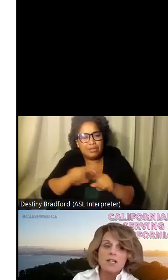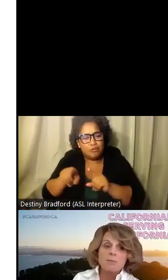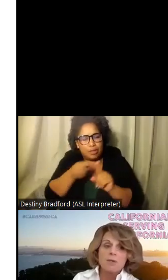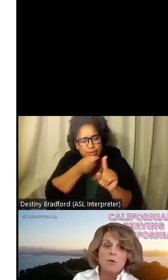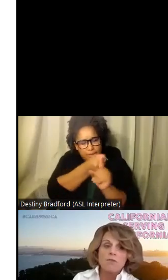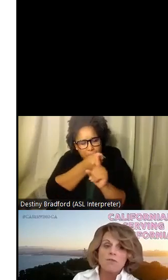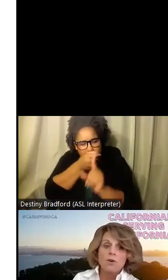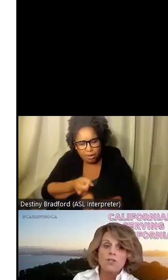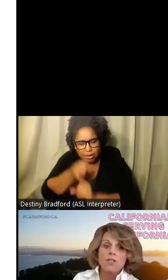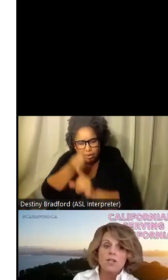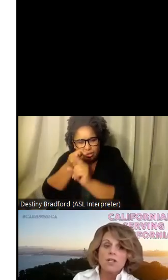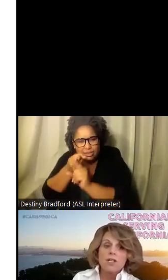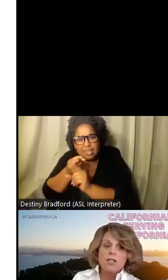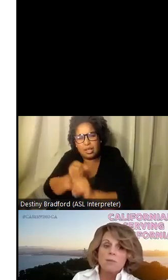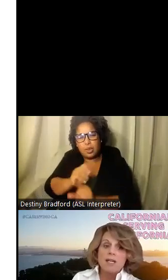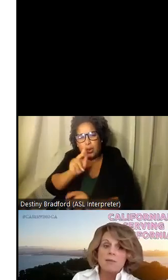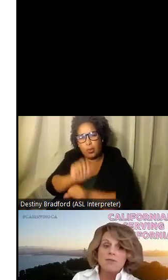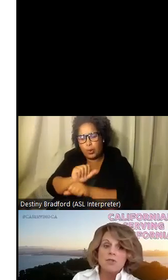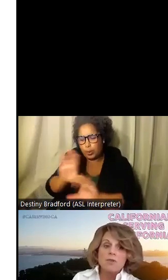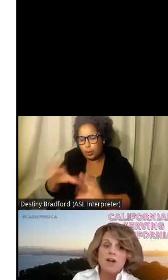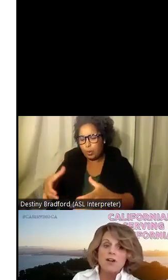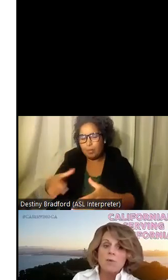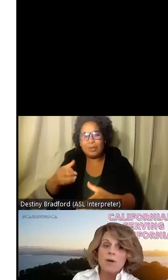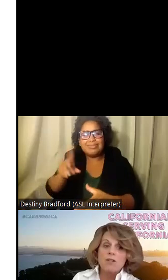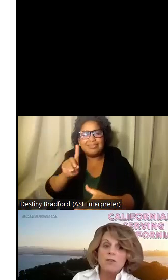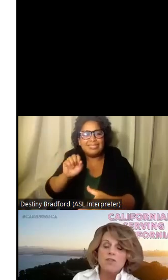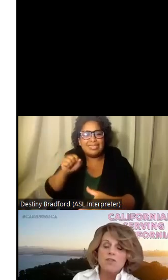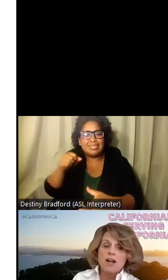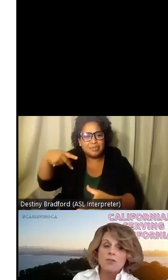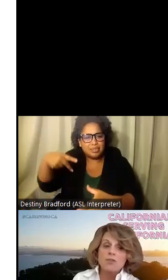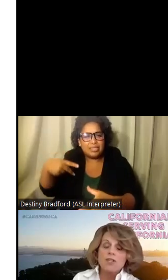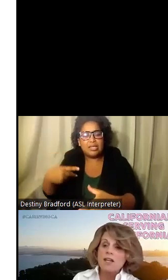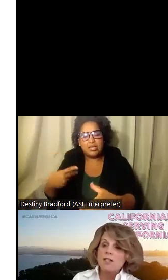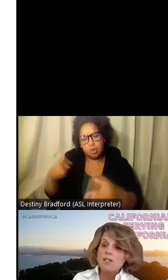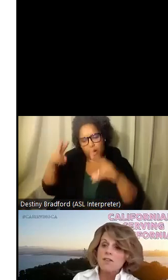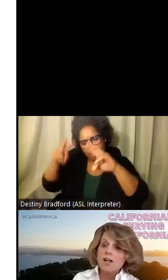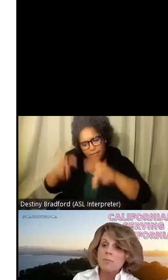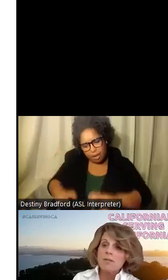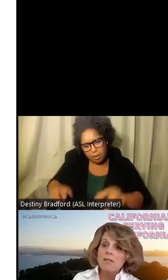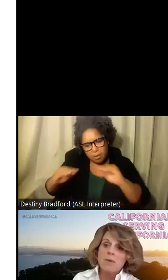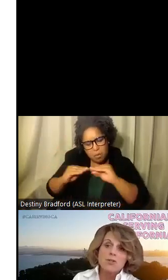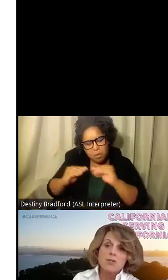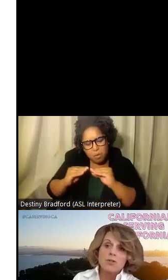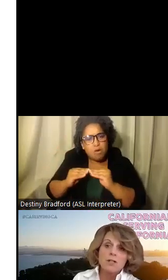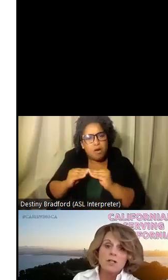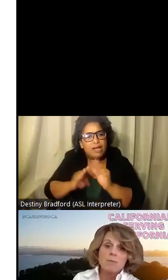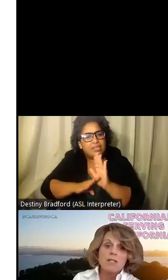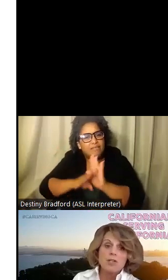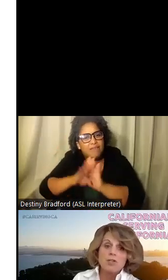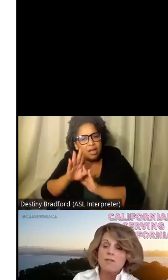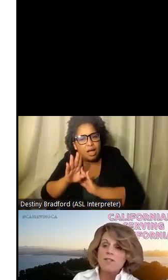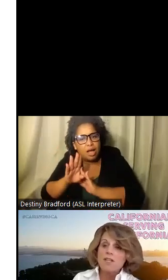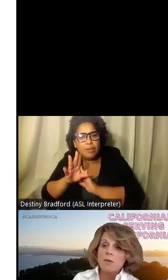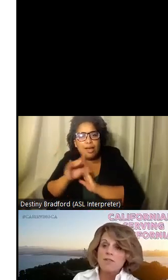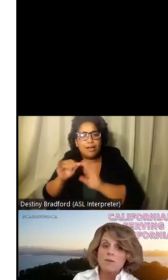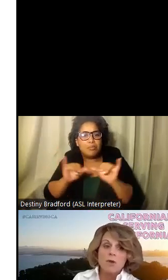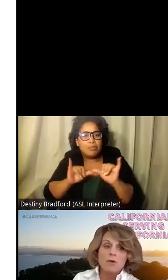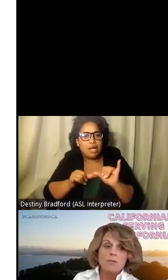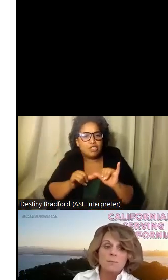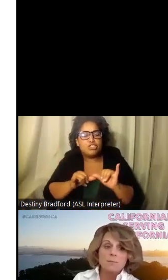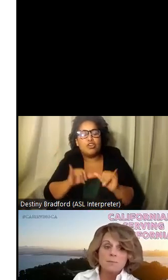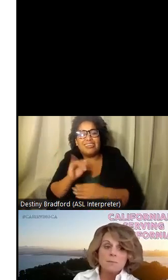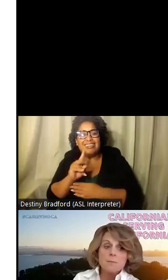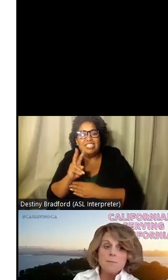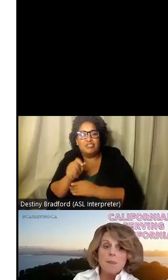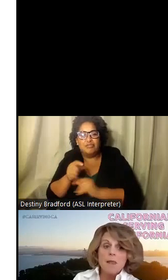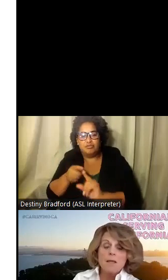impacting the DSP workforce, to be able to evaluate those factors and to develop and measure initiatives stemming from